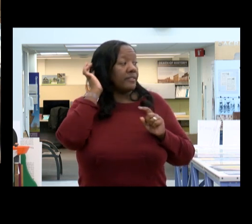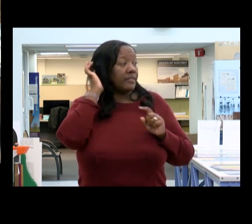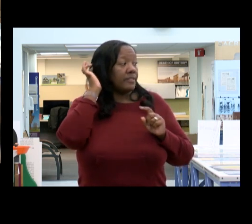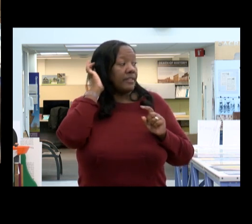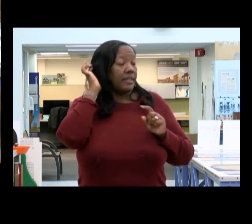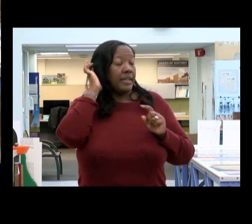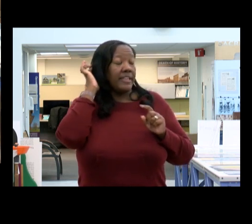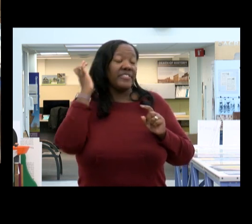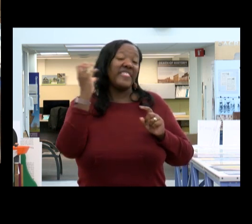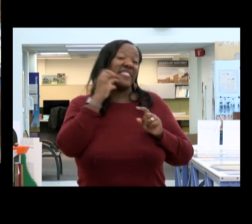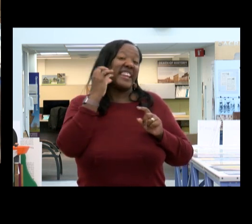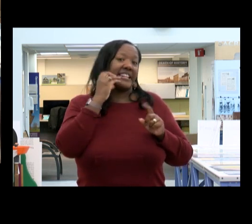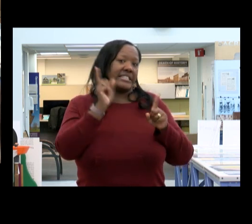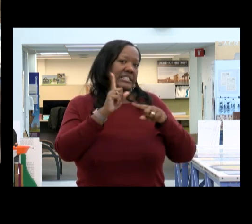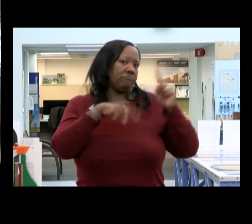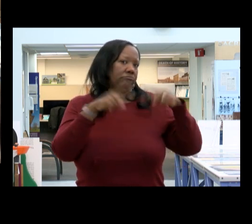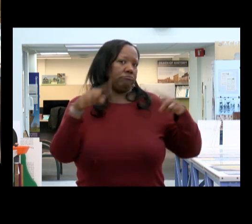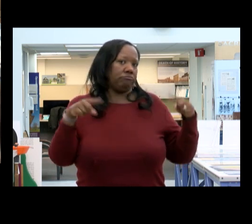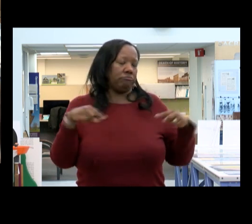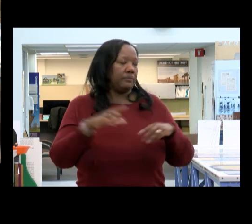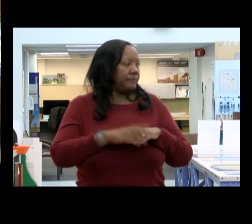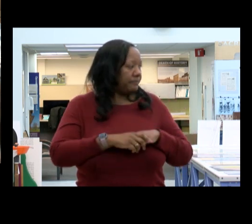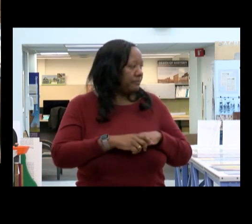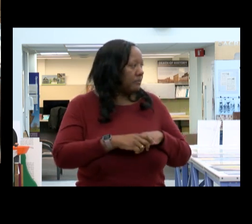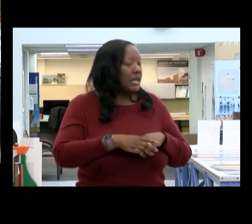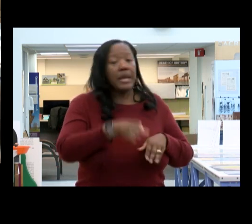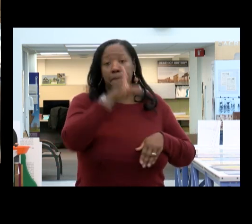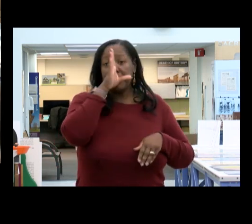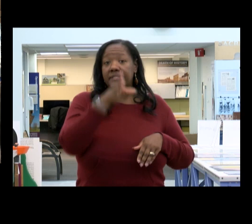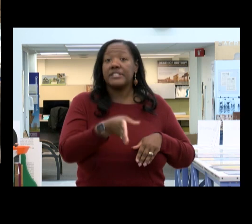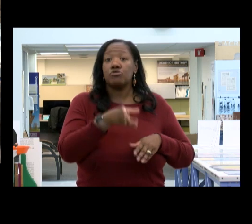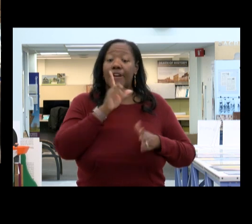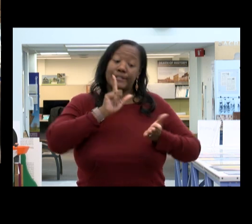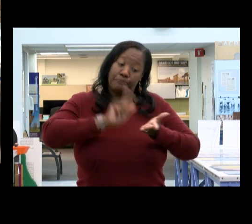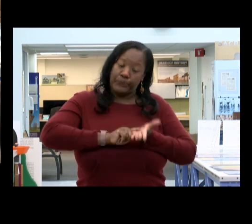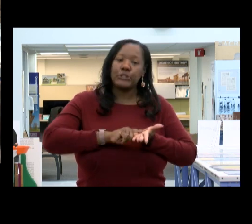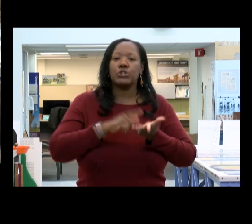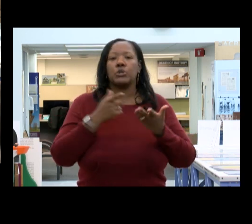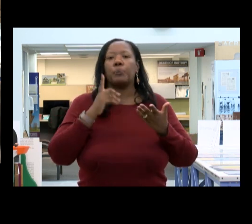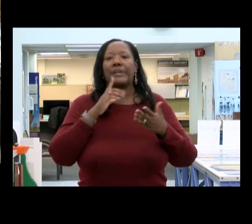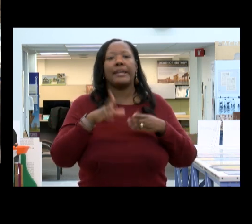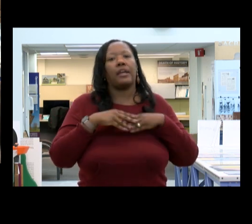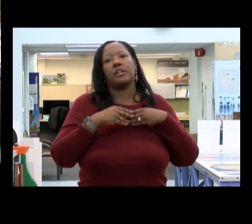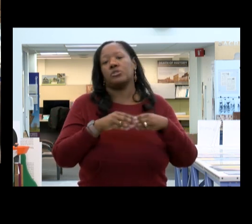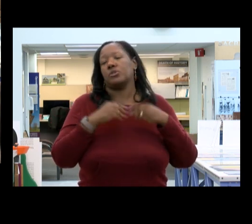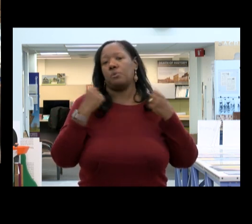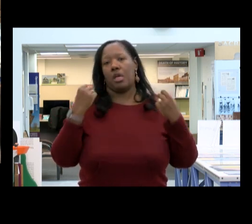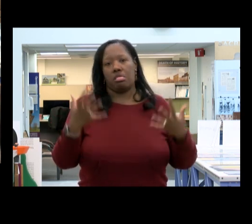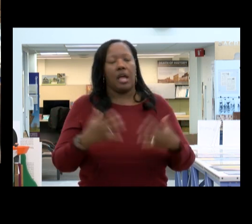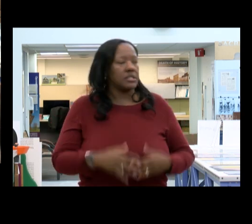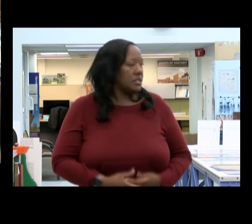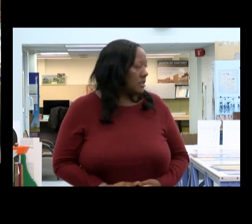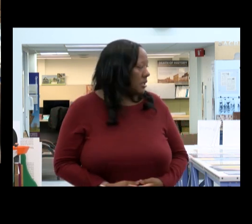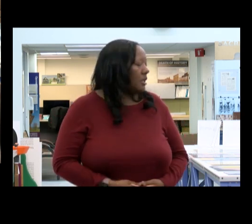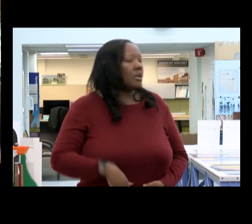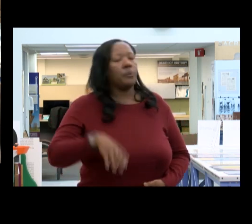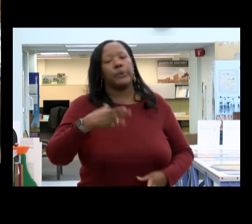that. But the direct-to-surface printer lets you do a lot. We do a lot of second surface printing on